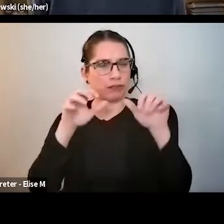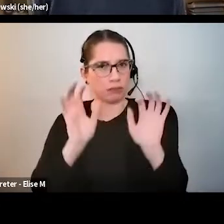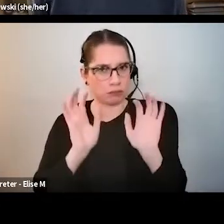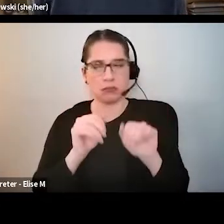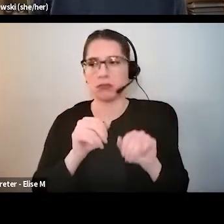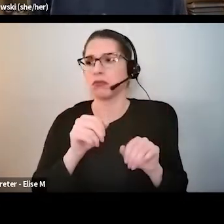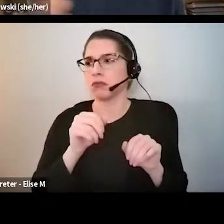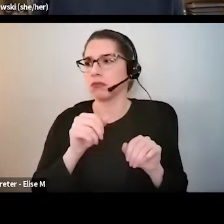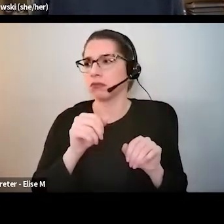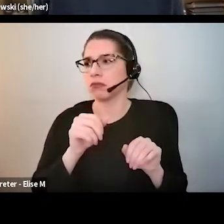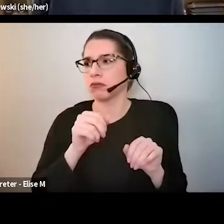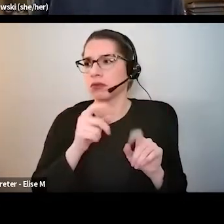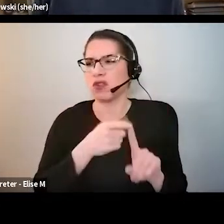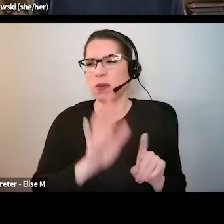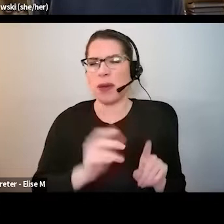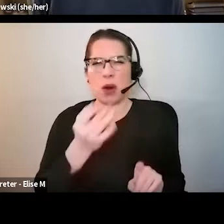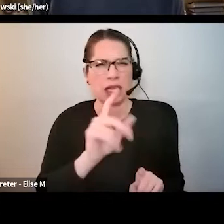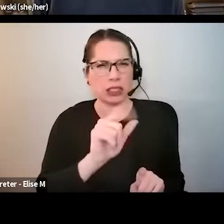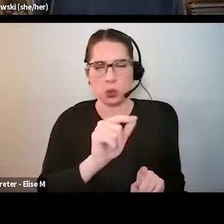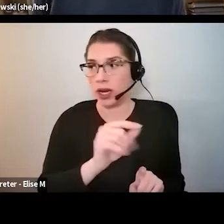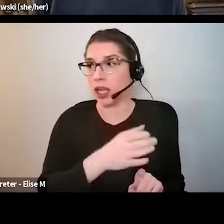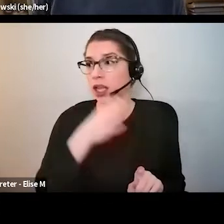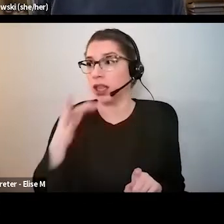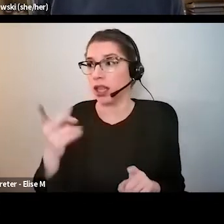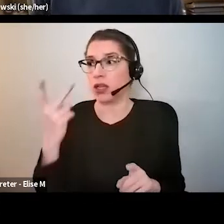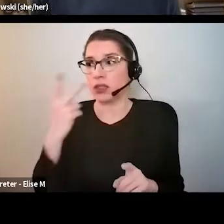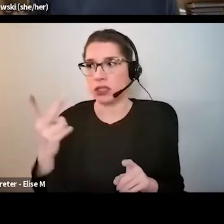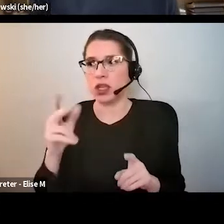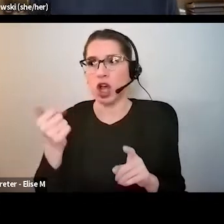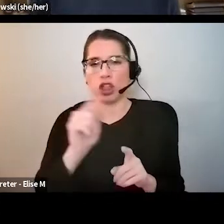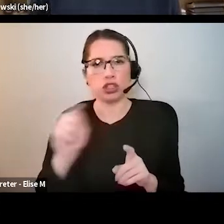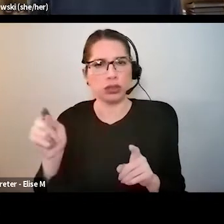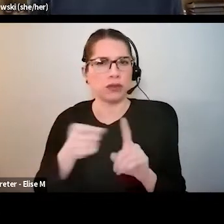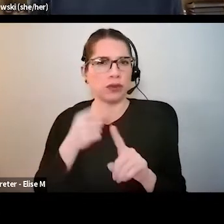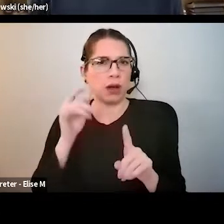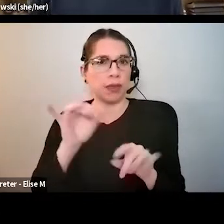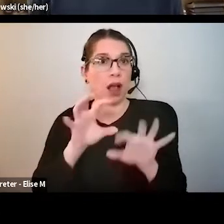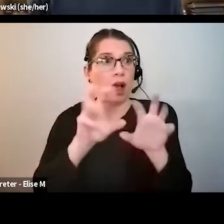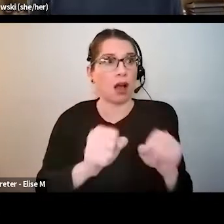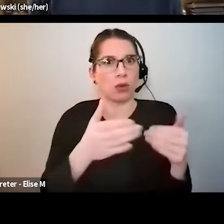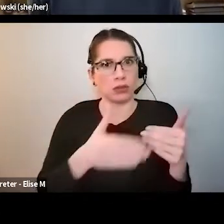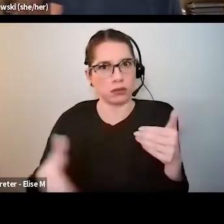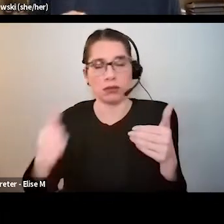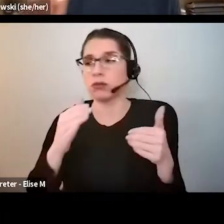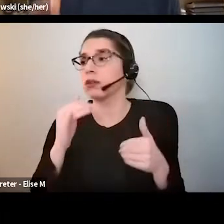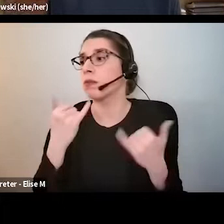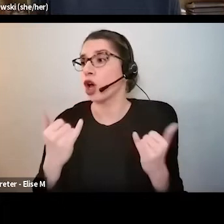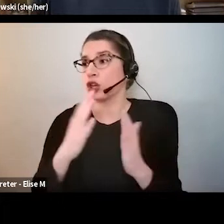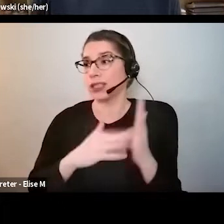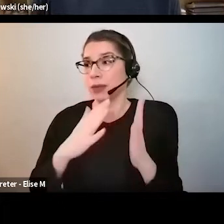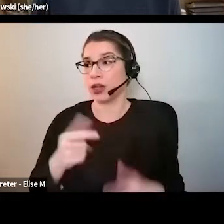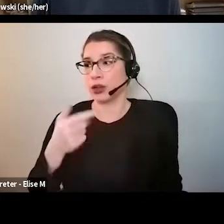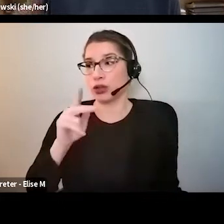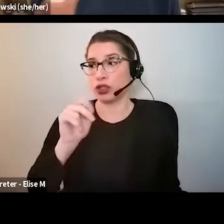many centuries from the conquest onward. The modernist painter Günter Geertzow depicts geological